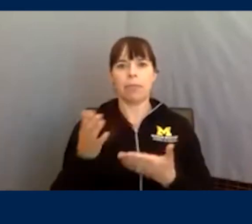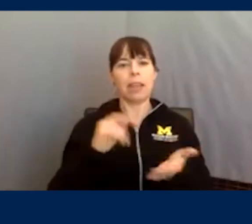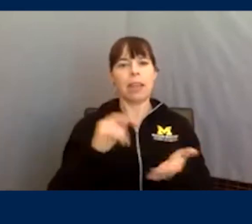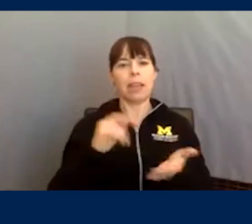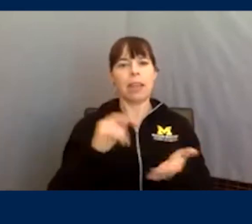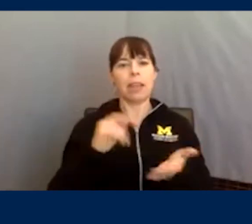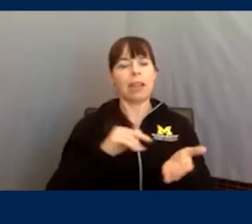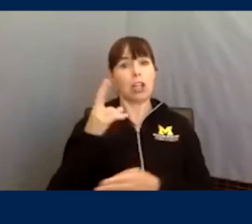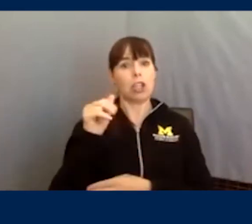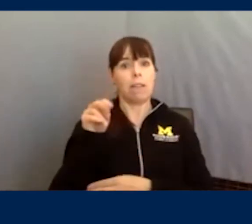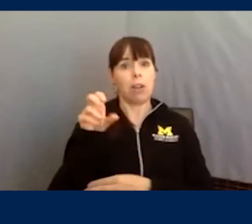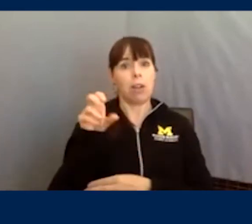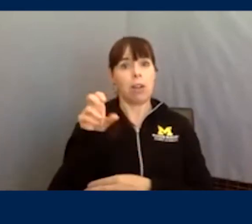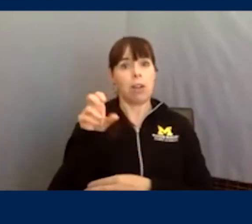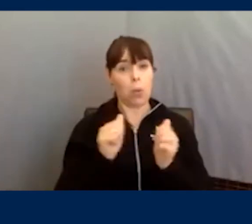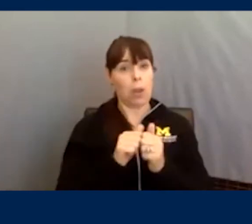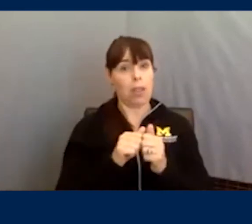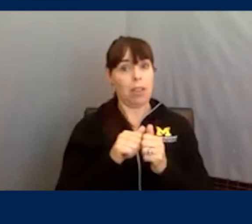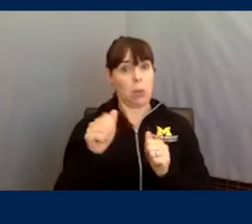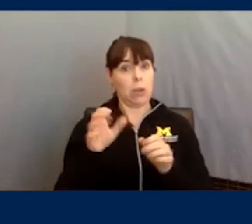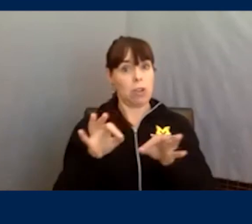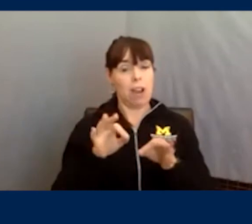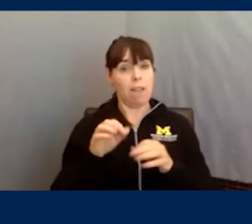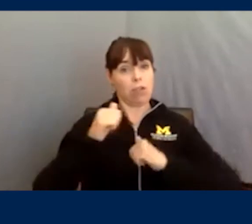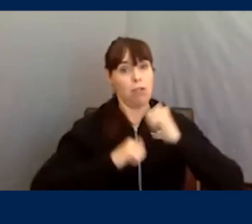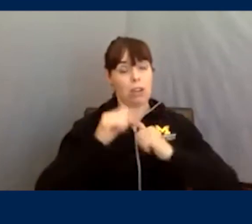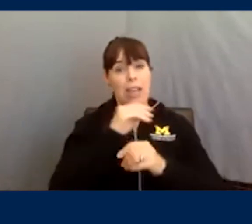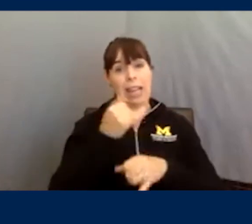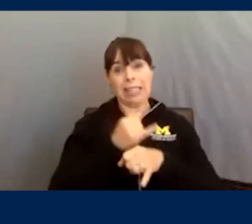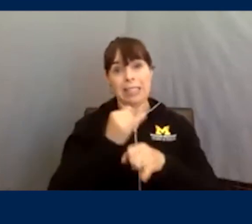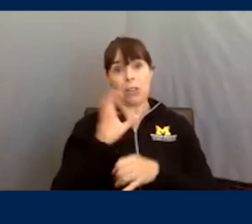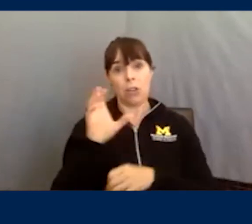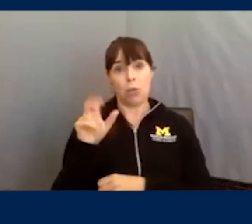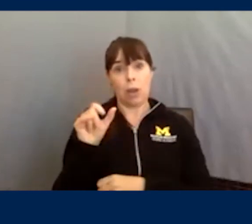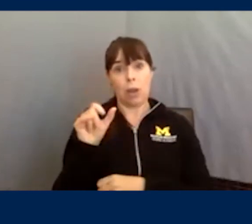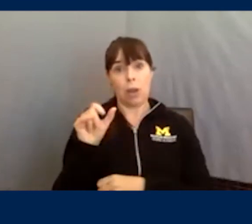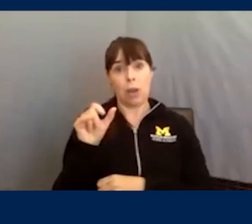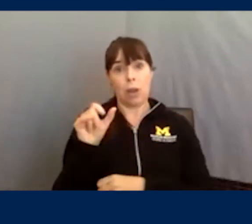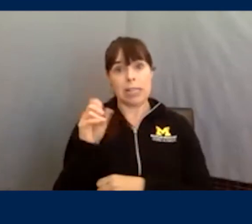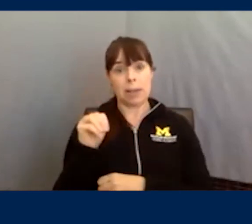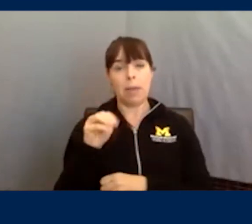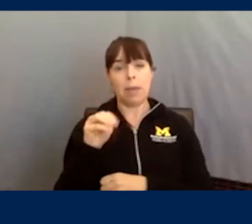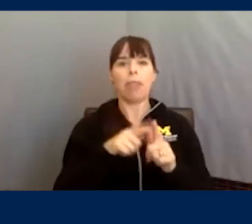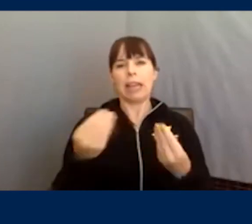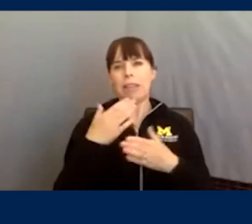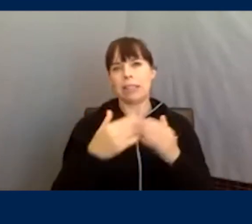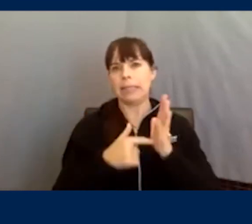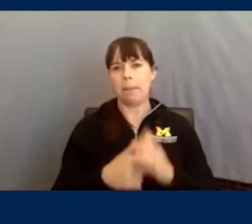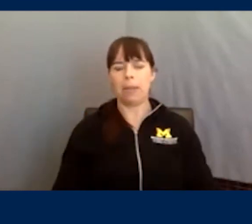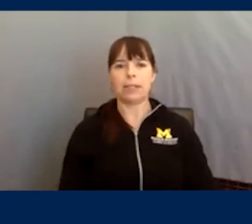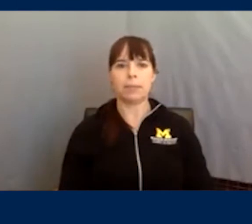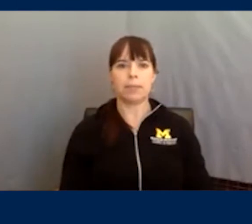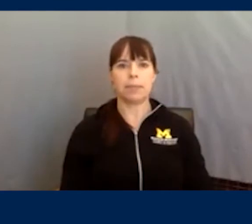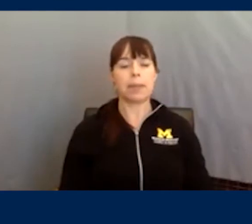you start with, can you define structural and institutional racism and give us some examples?